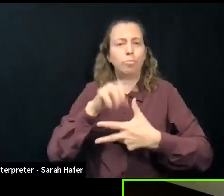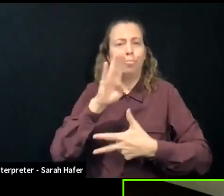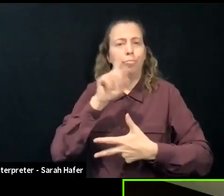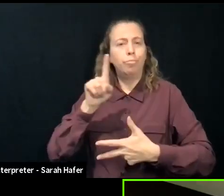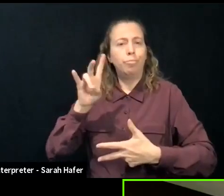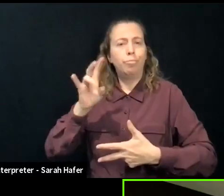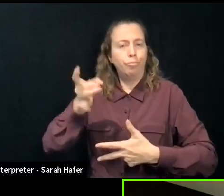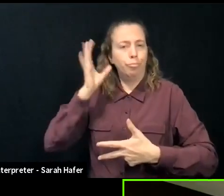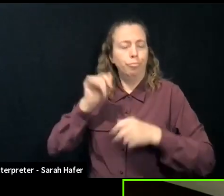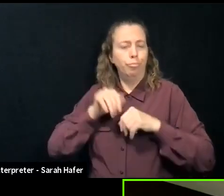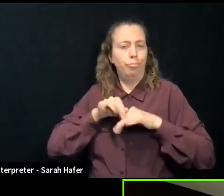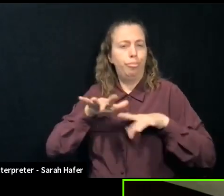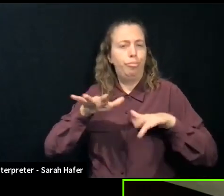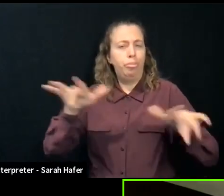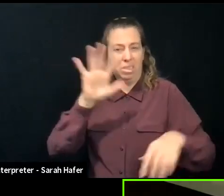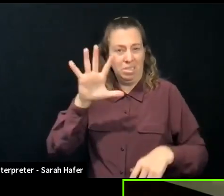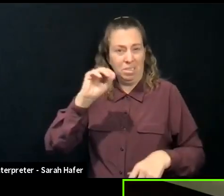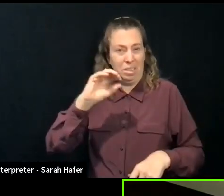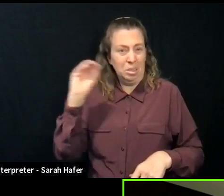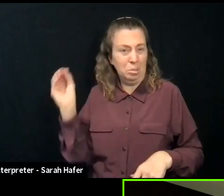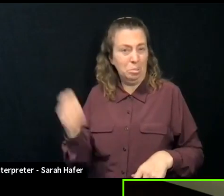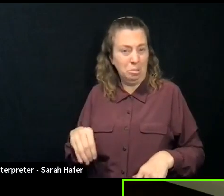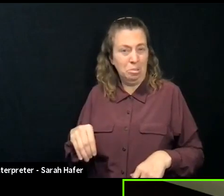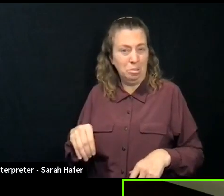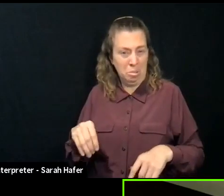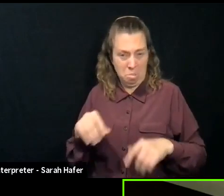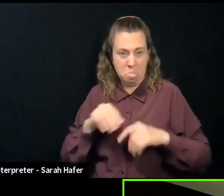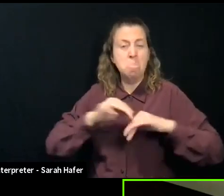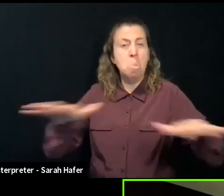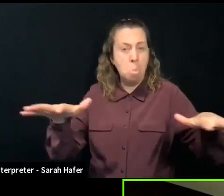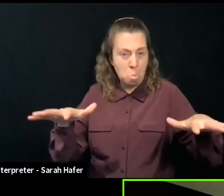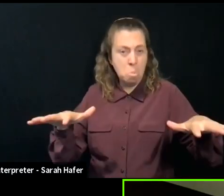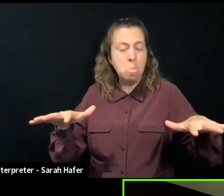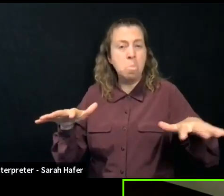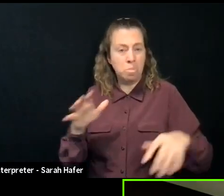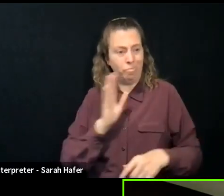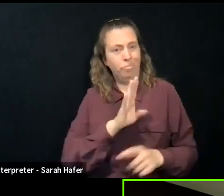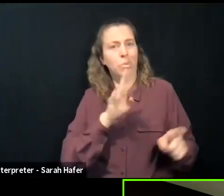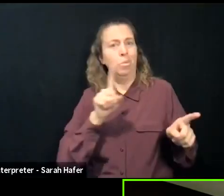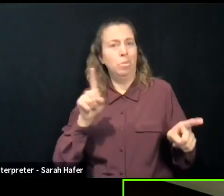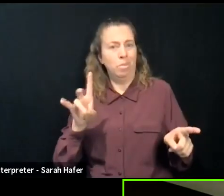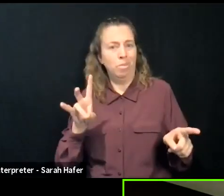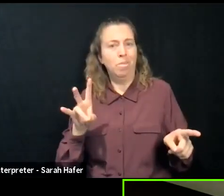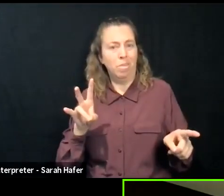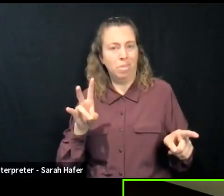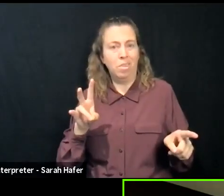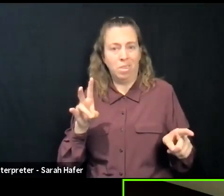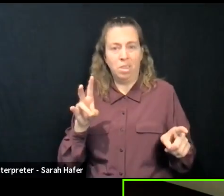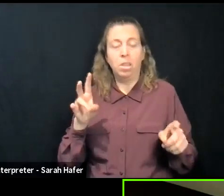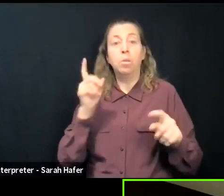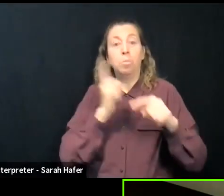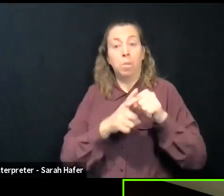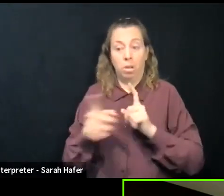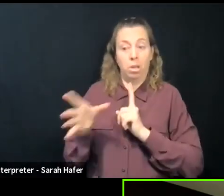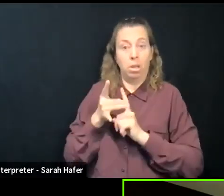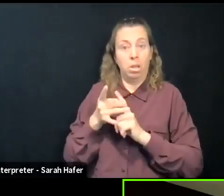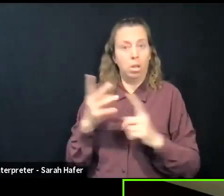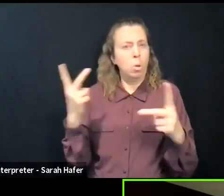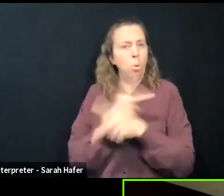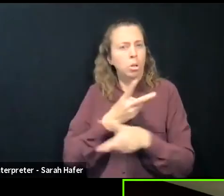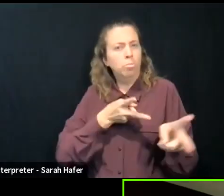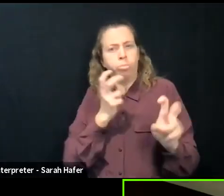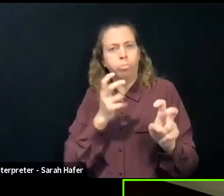transmissible, and it appears to cause more severe disease in younger patients. That means that even though